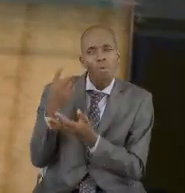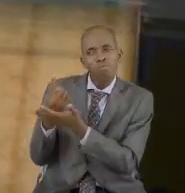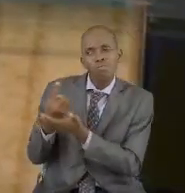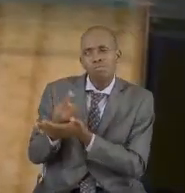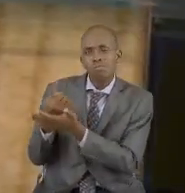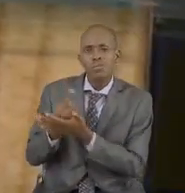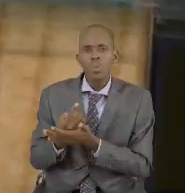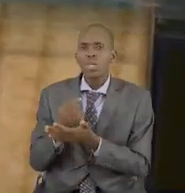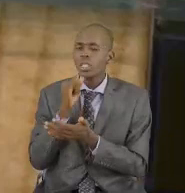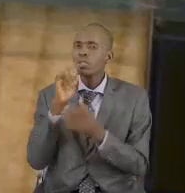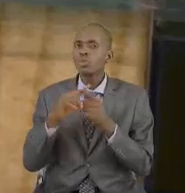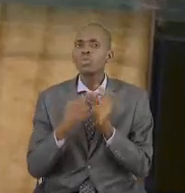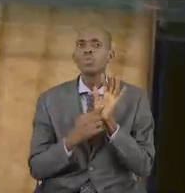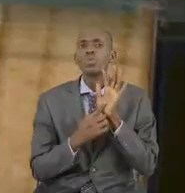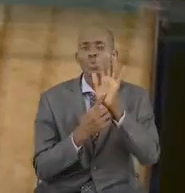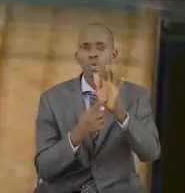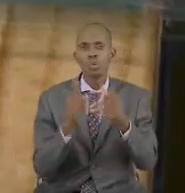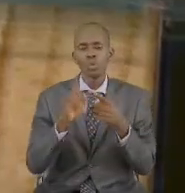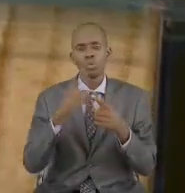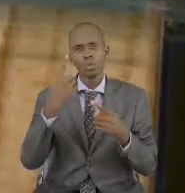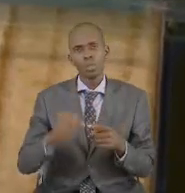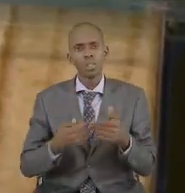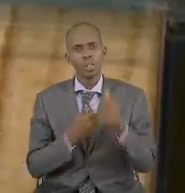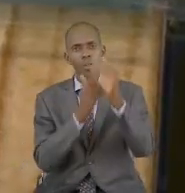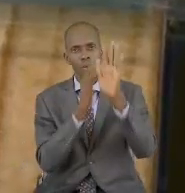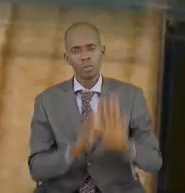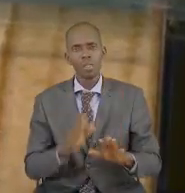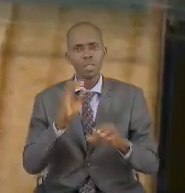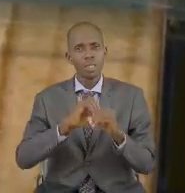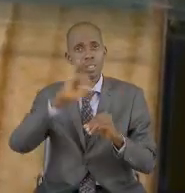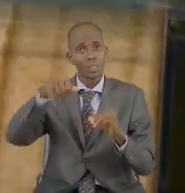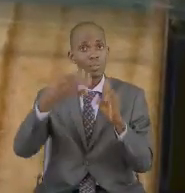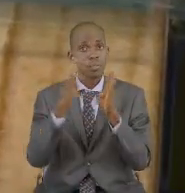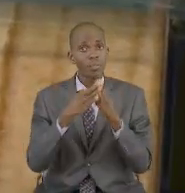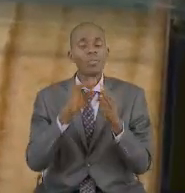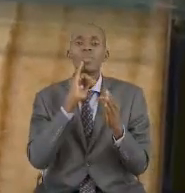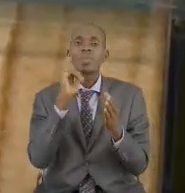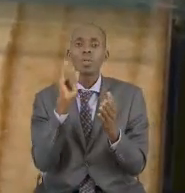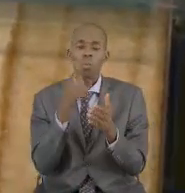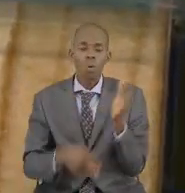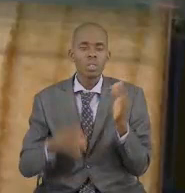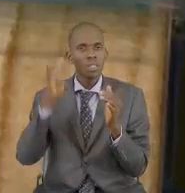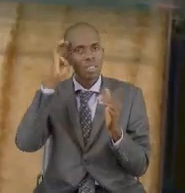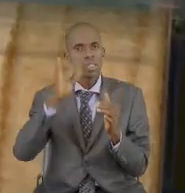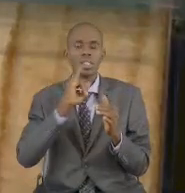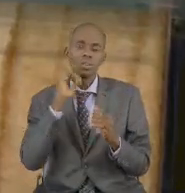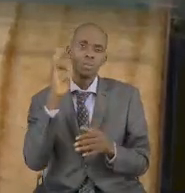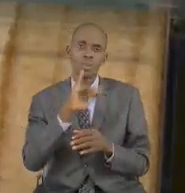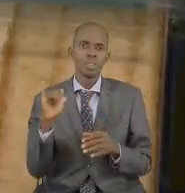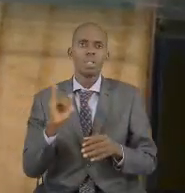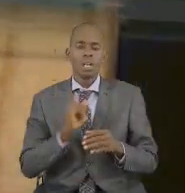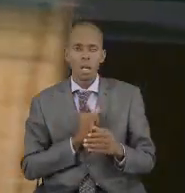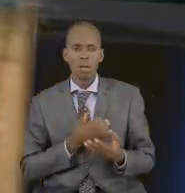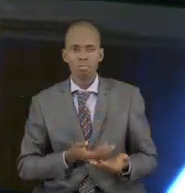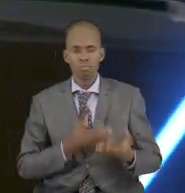the apostles in Jerusalem that this is what I have been preaching. I communicated unto